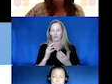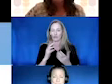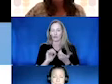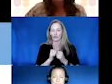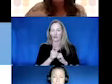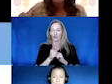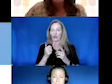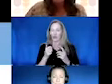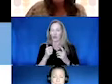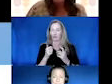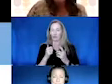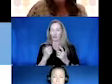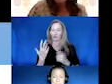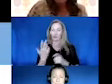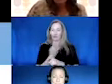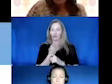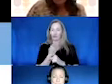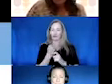serve.